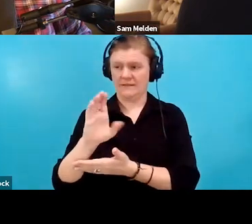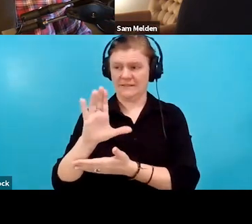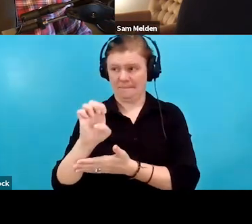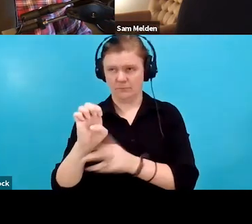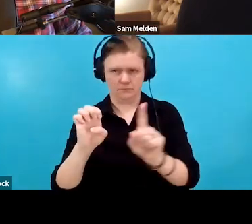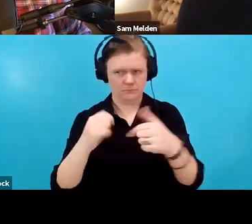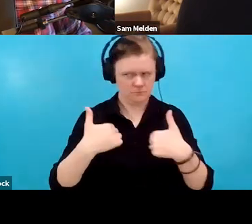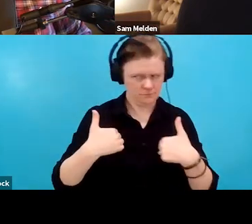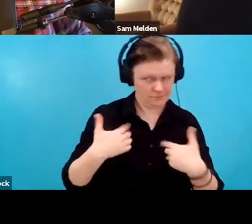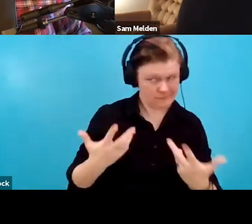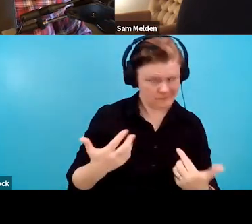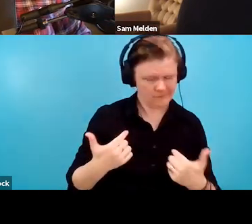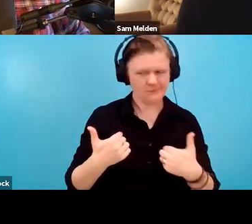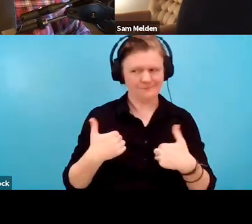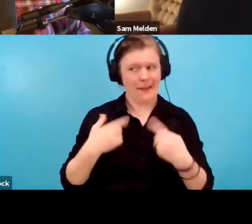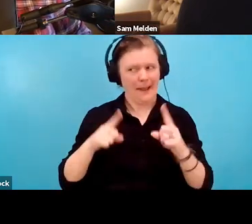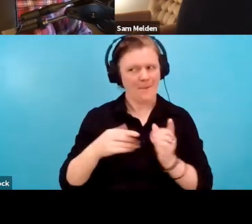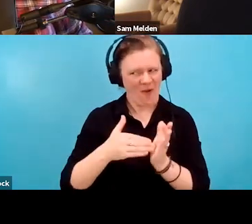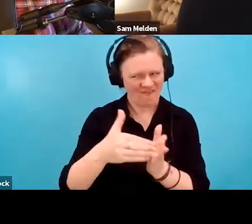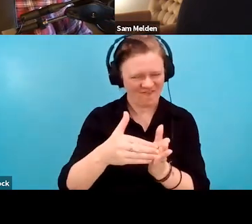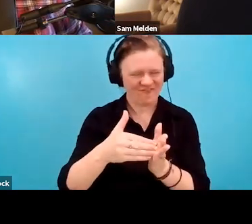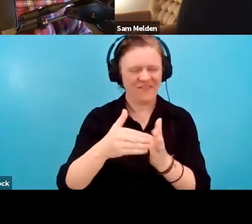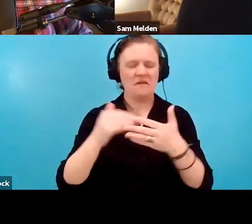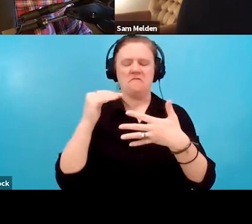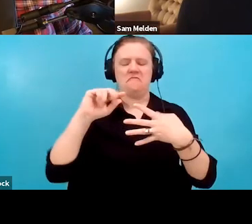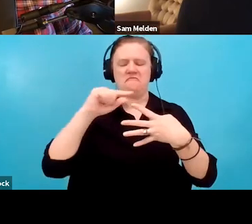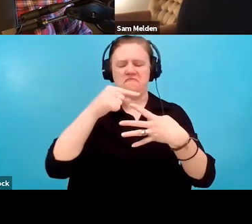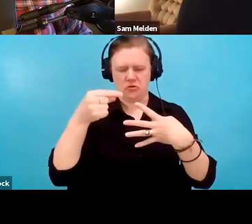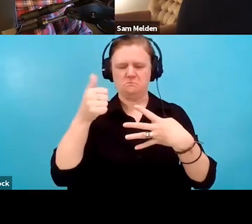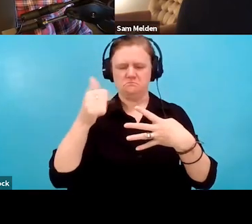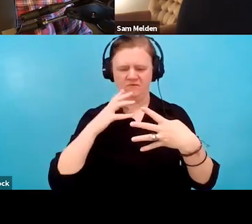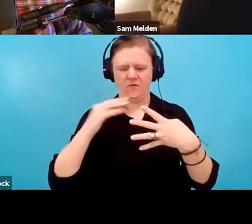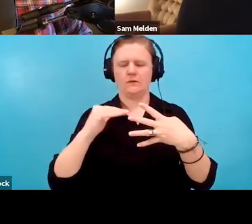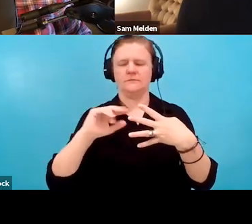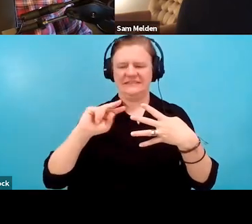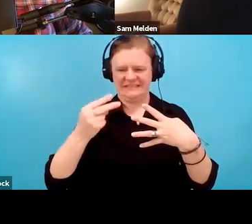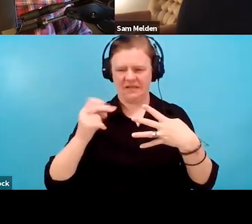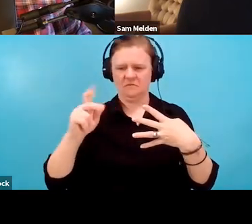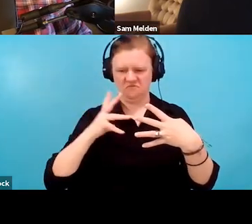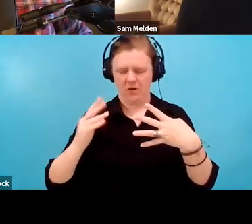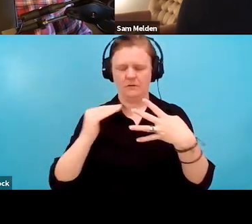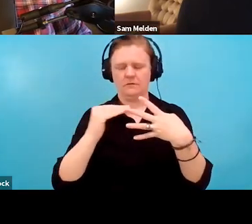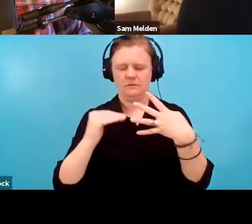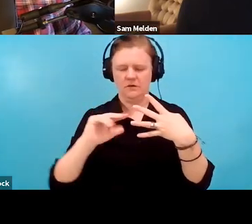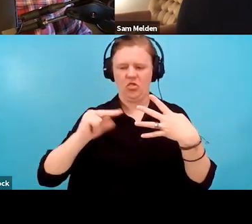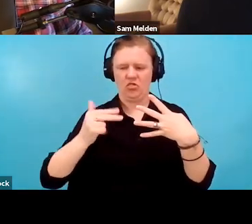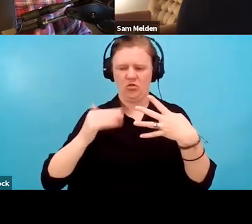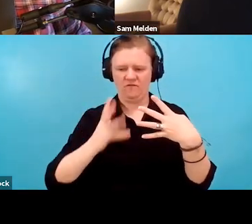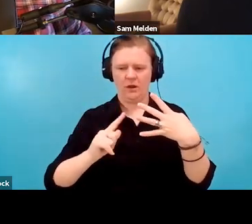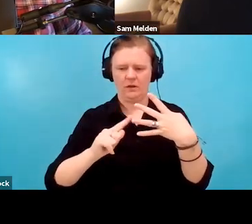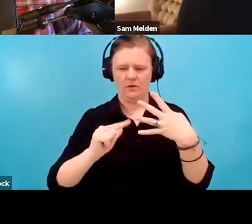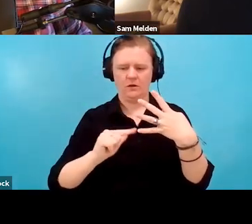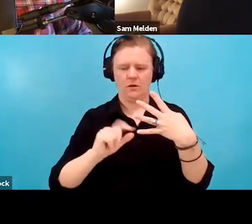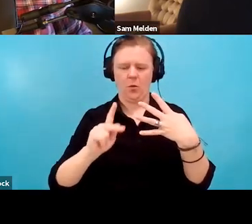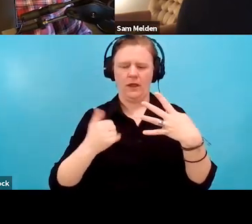but it's happened to me a lot. You get to step four and they say, okay, put in your fully chopped this,